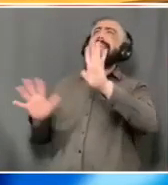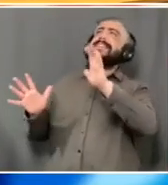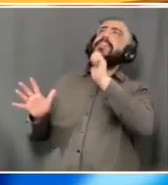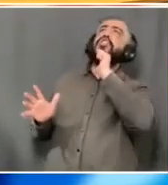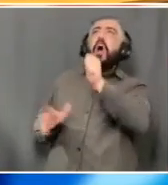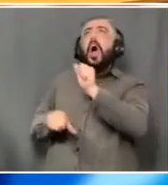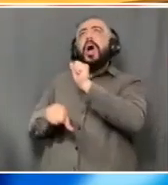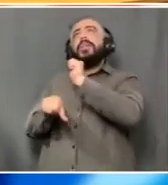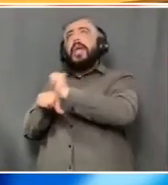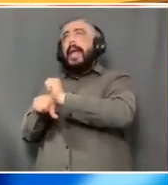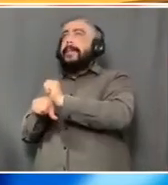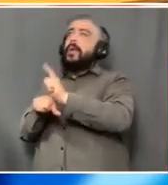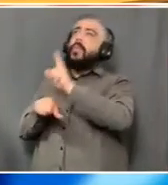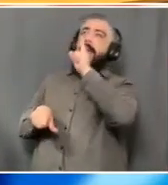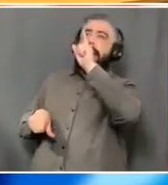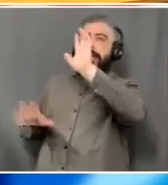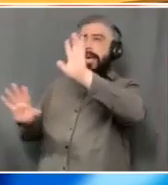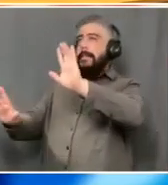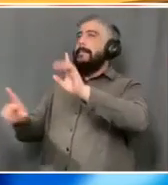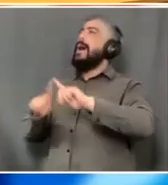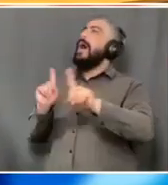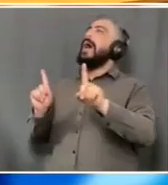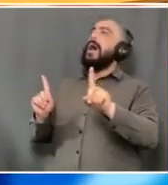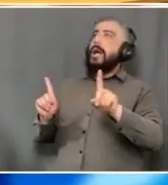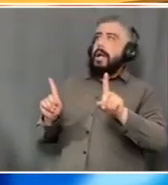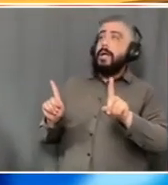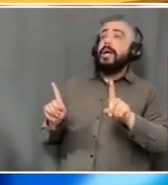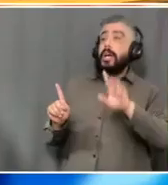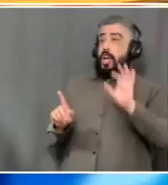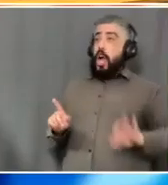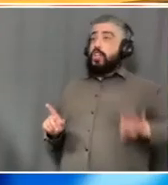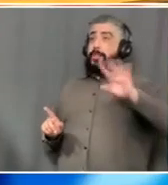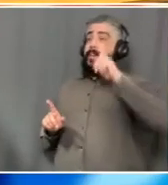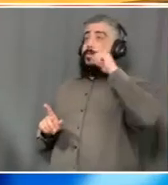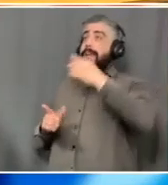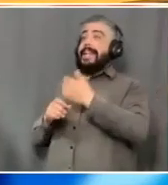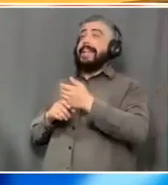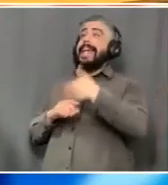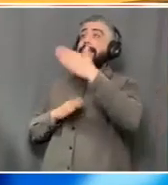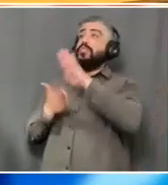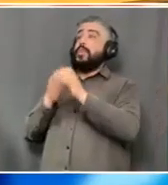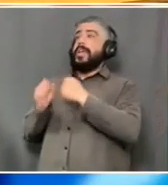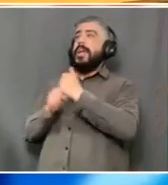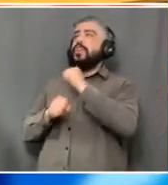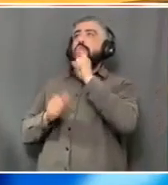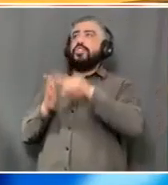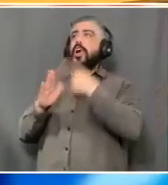yes, the contributions for next school year wouldn't start until July at the earliest. Yeah.